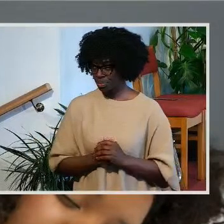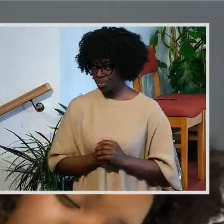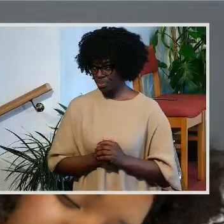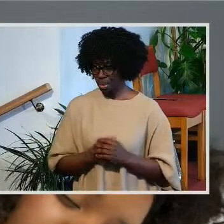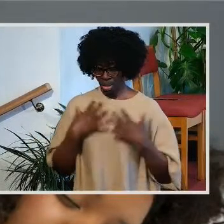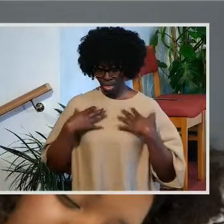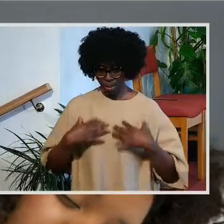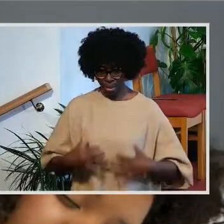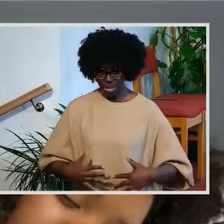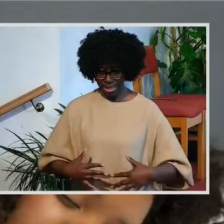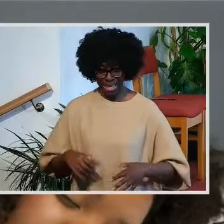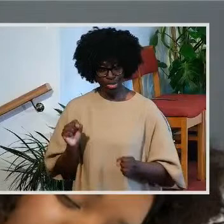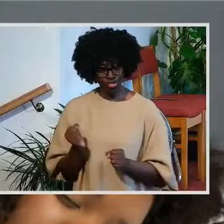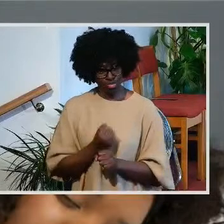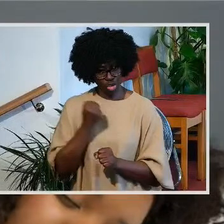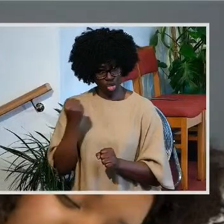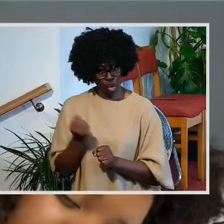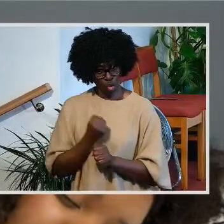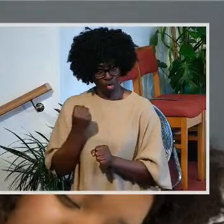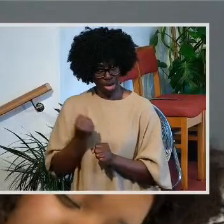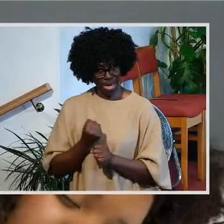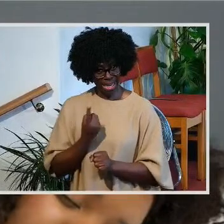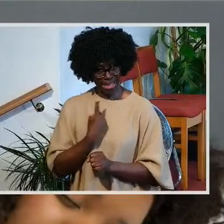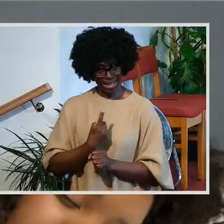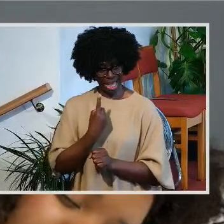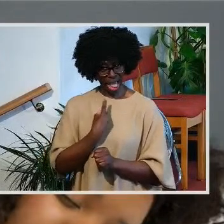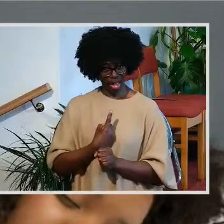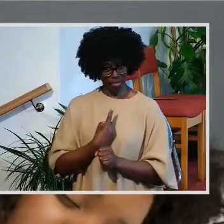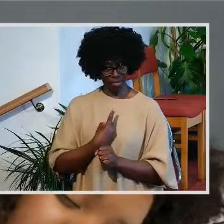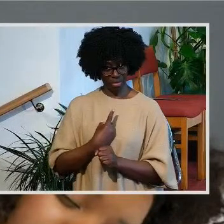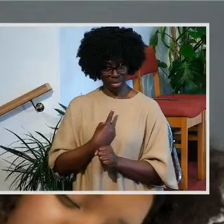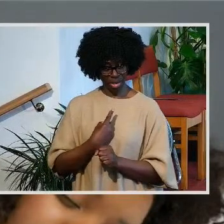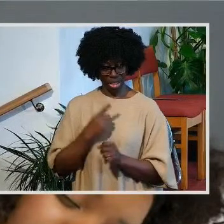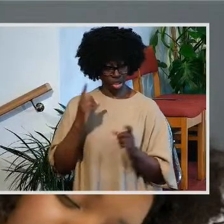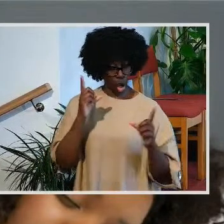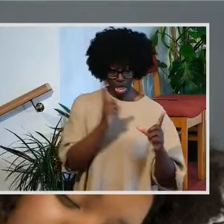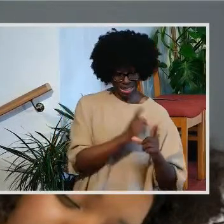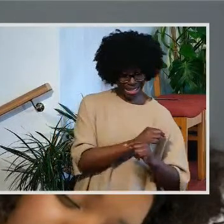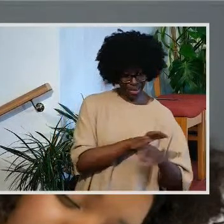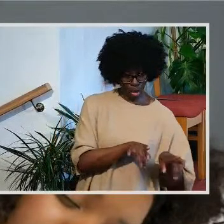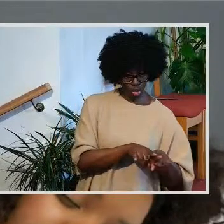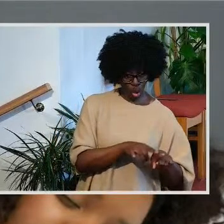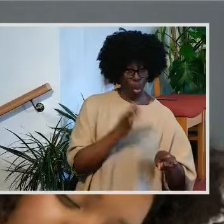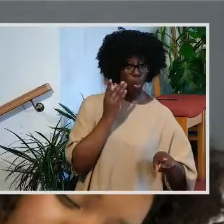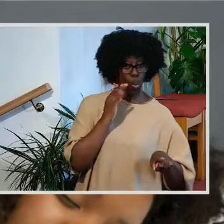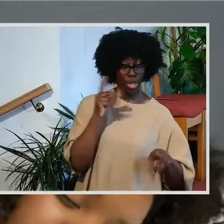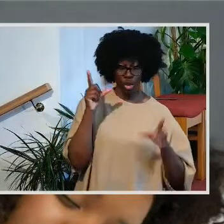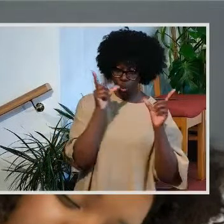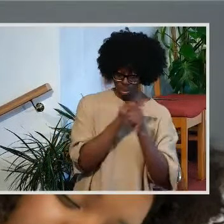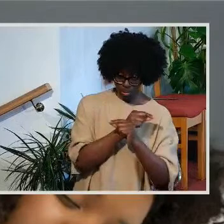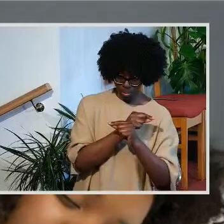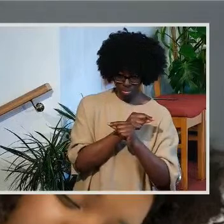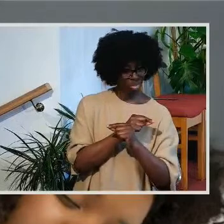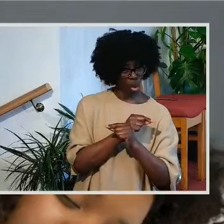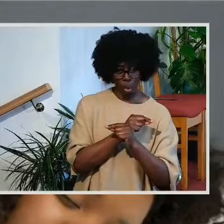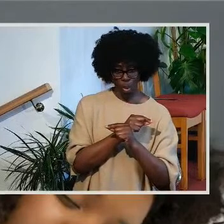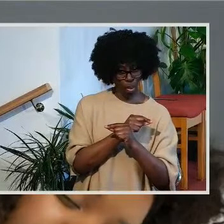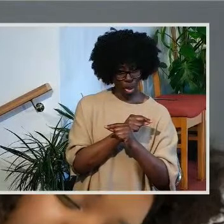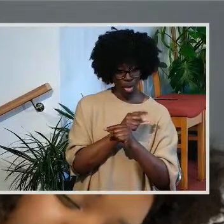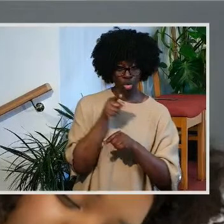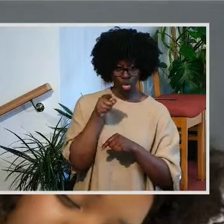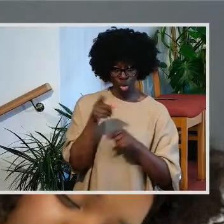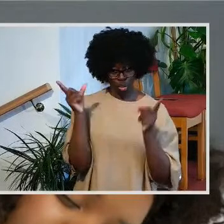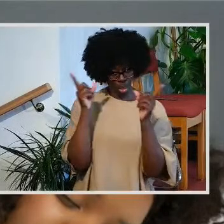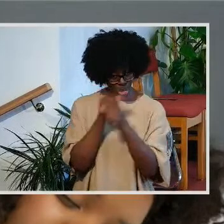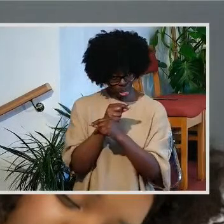goes into restorative mode. So it's not, the body doesn't shut down when you sleep. It's actually working hard. So just like in a city, when